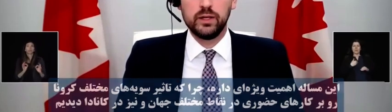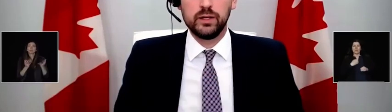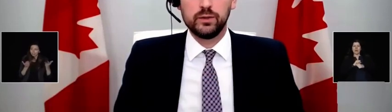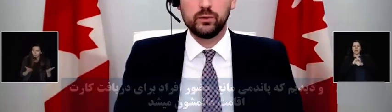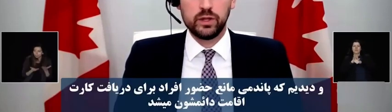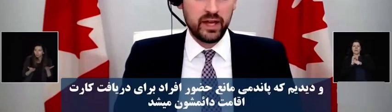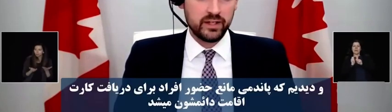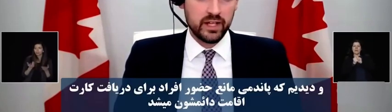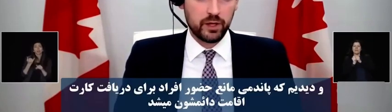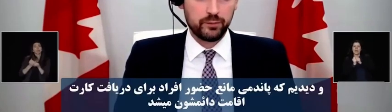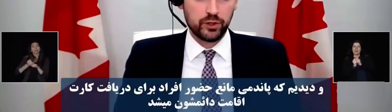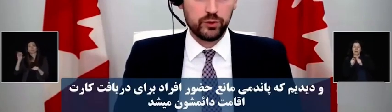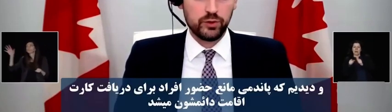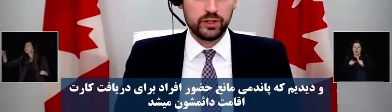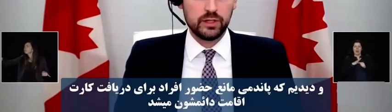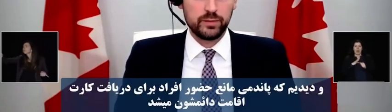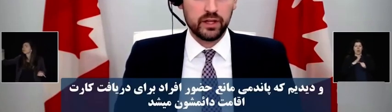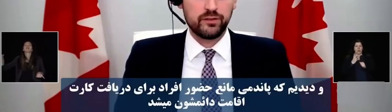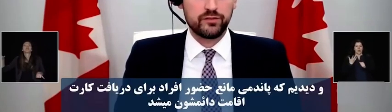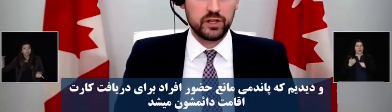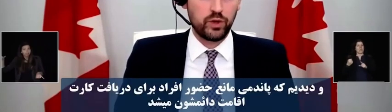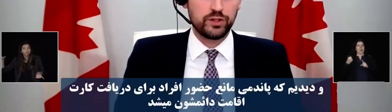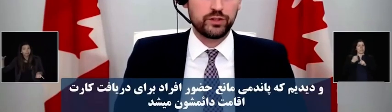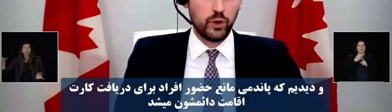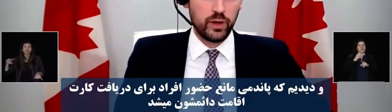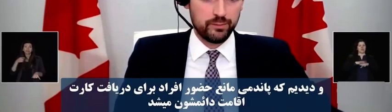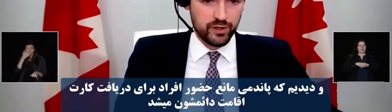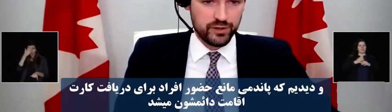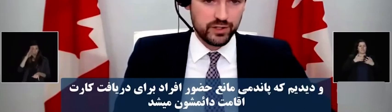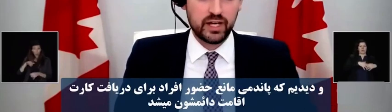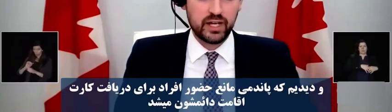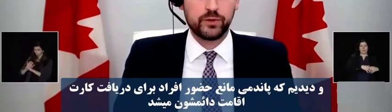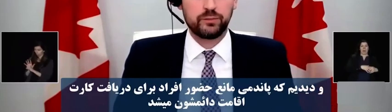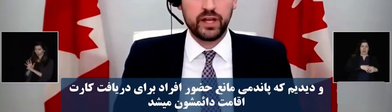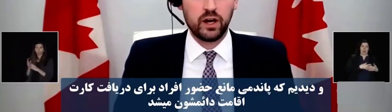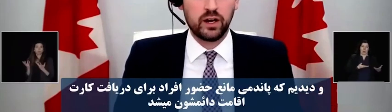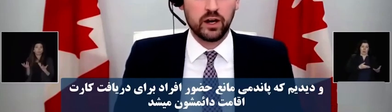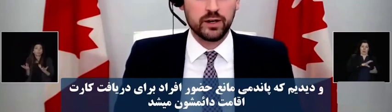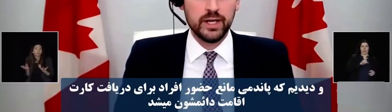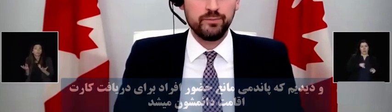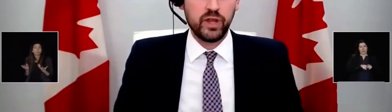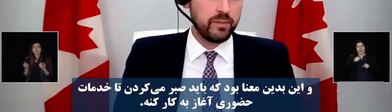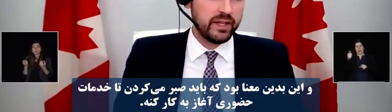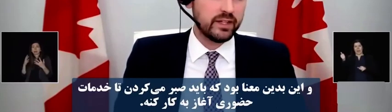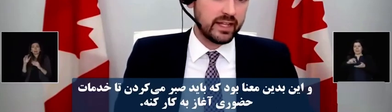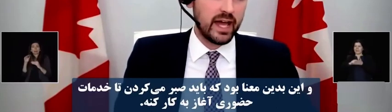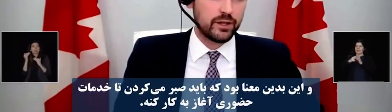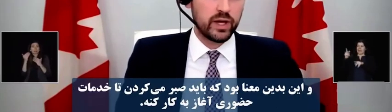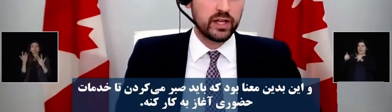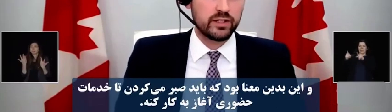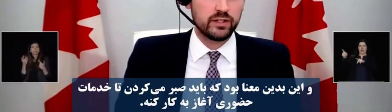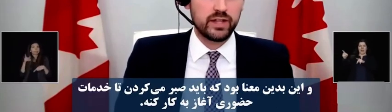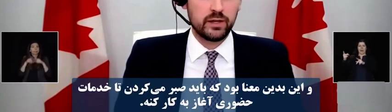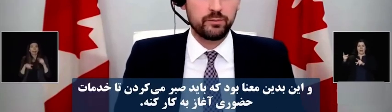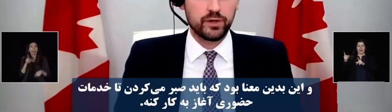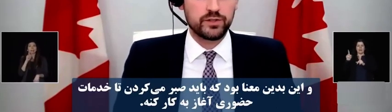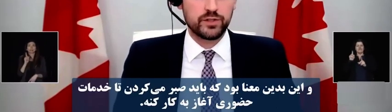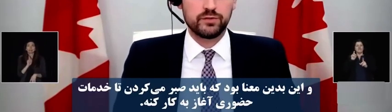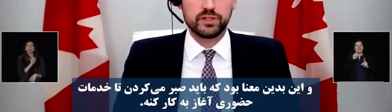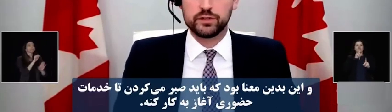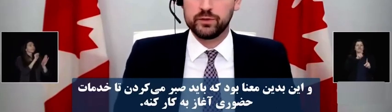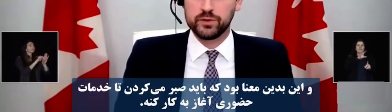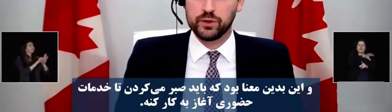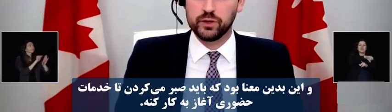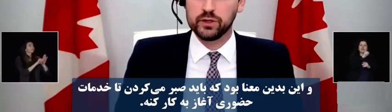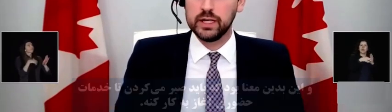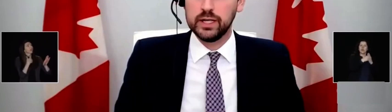well. When the pandemic precluded the ability for someone to go in person and pick up their PR card, it meant that they had to wait until that in-person